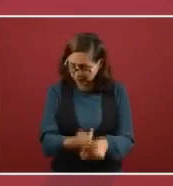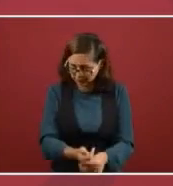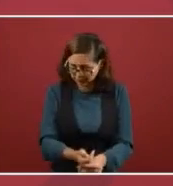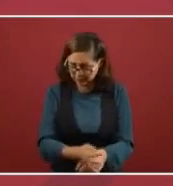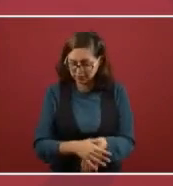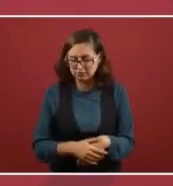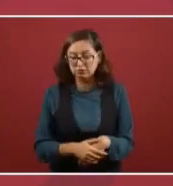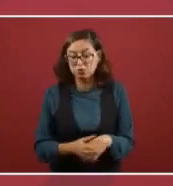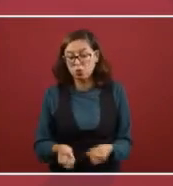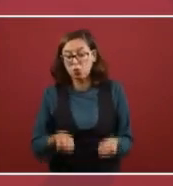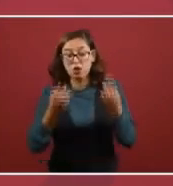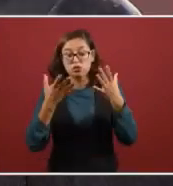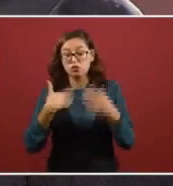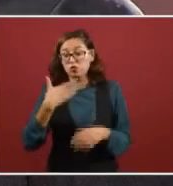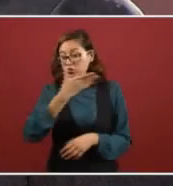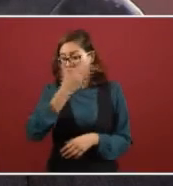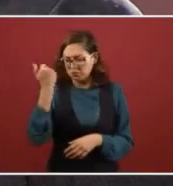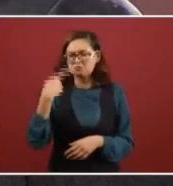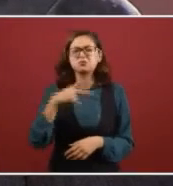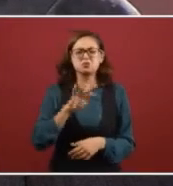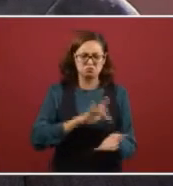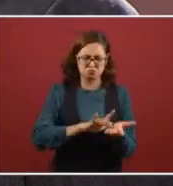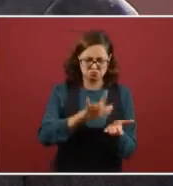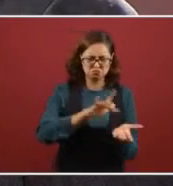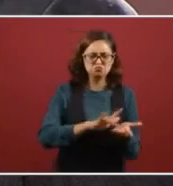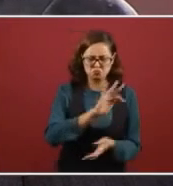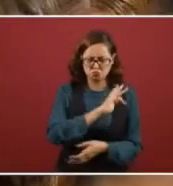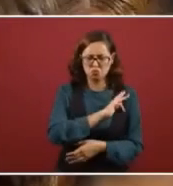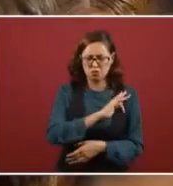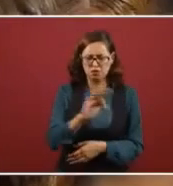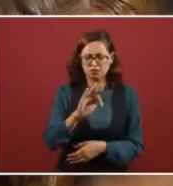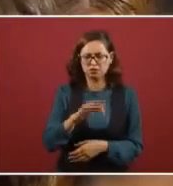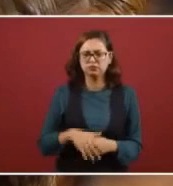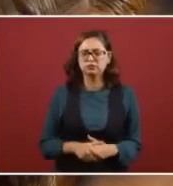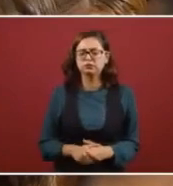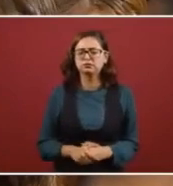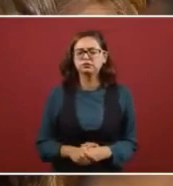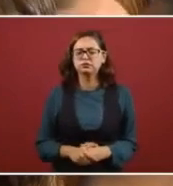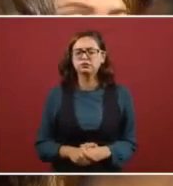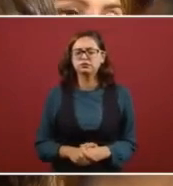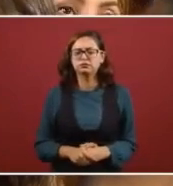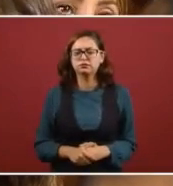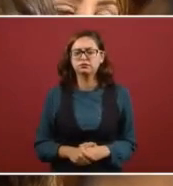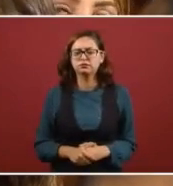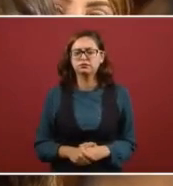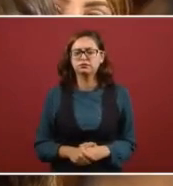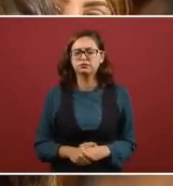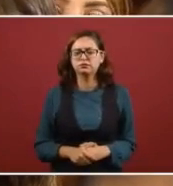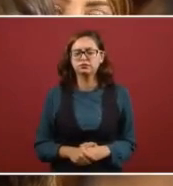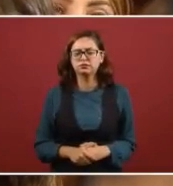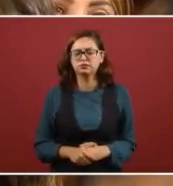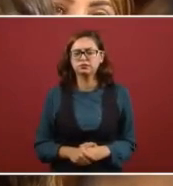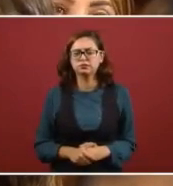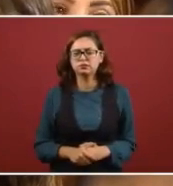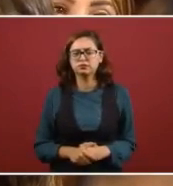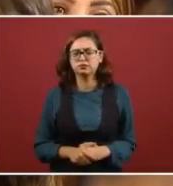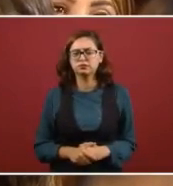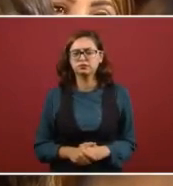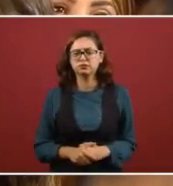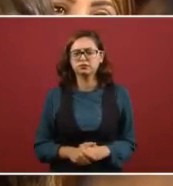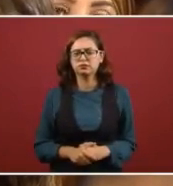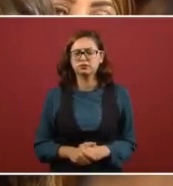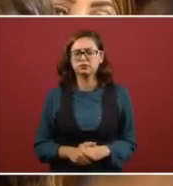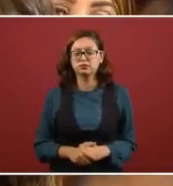not gonna be left sin recursos. without Presidente, resources. ¿y está considerando, por ejemplo, And are you parte de esos considering recursos, that destinarlos part of en el those laboratorio resources